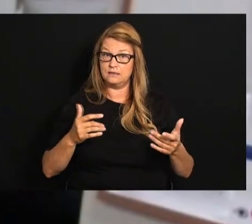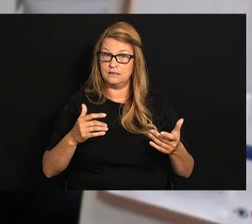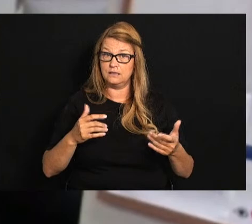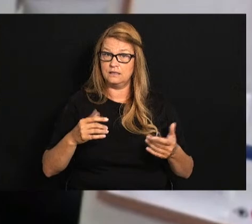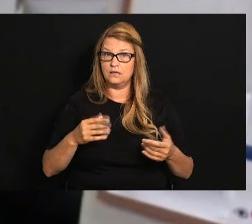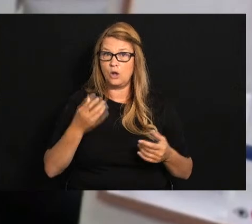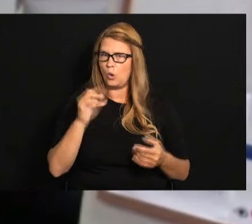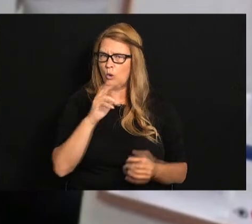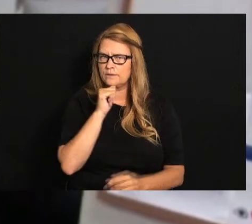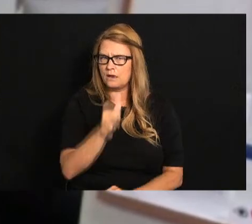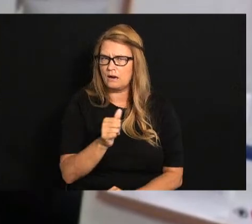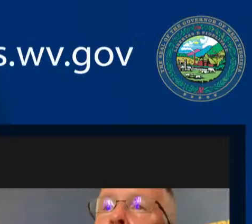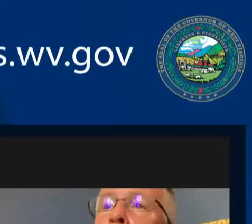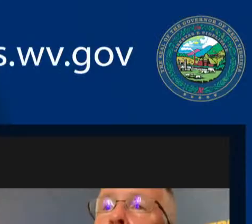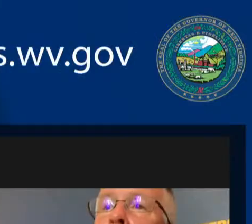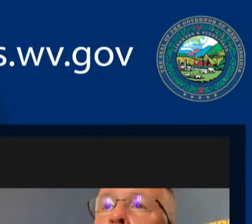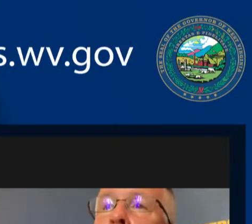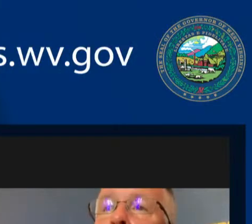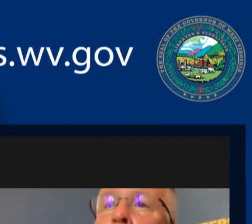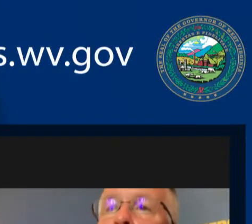authorized? Thank you.